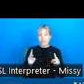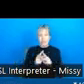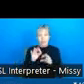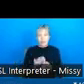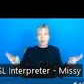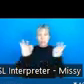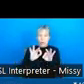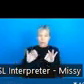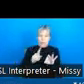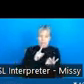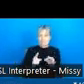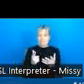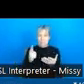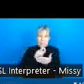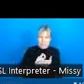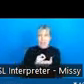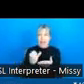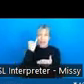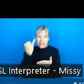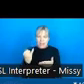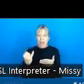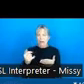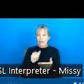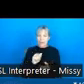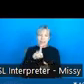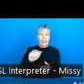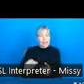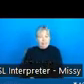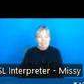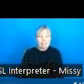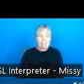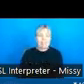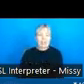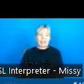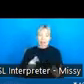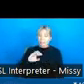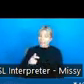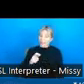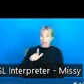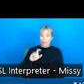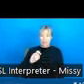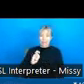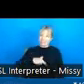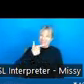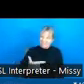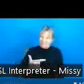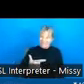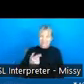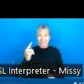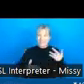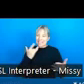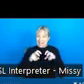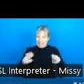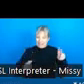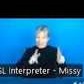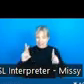in conceiving and drafting the Americans with Disabilities Act. So Lex, I will turn it over to you for an exciting panel.